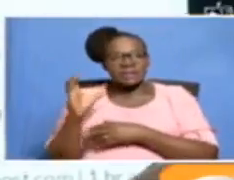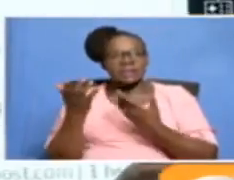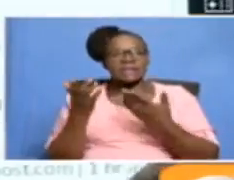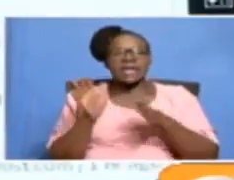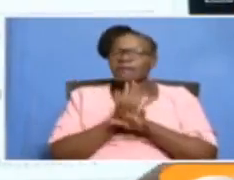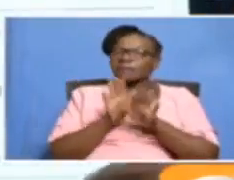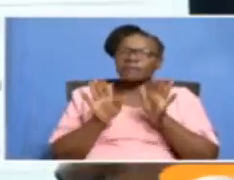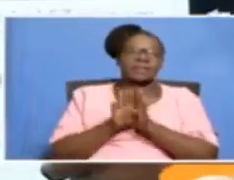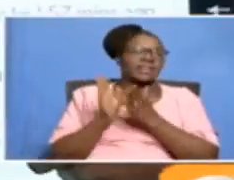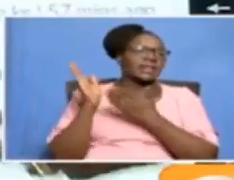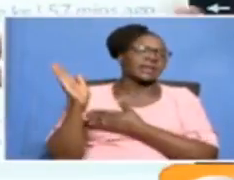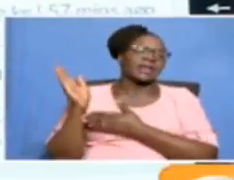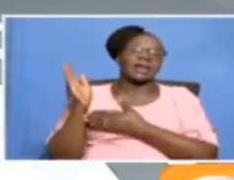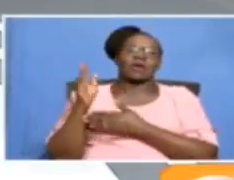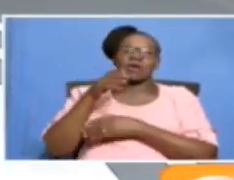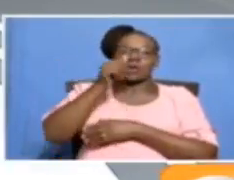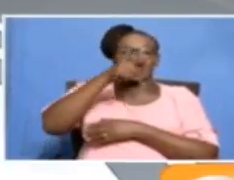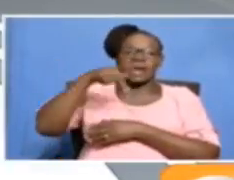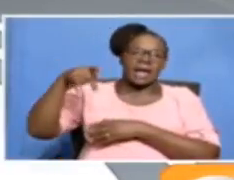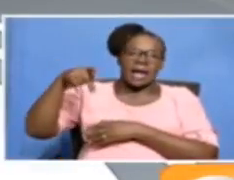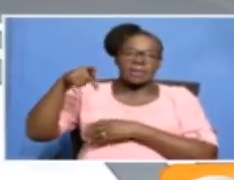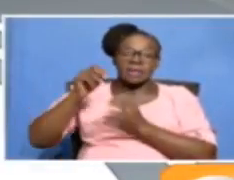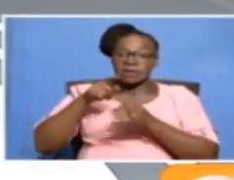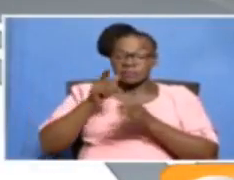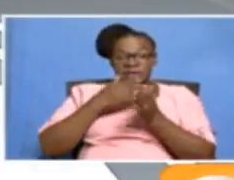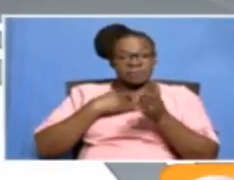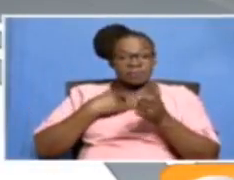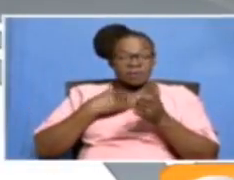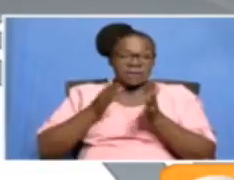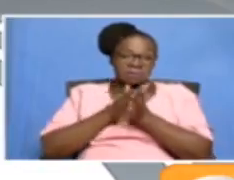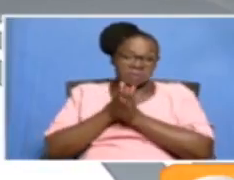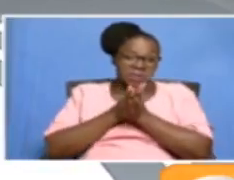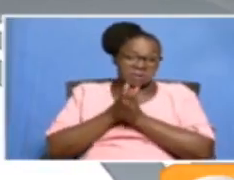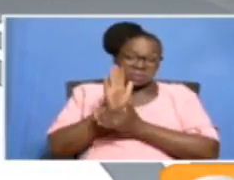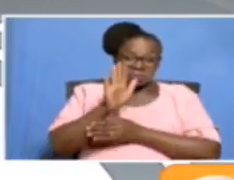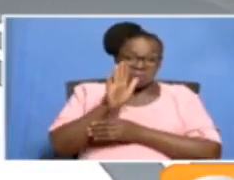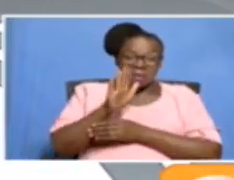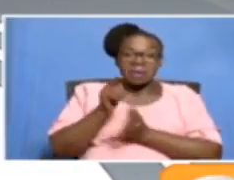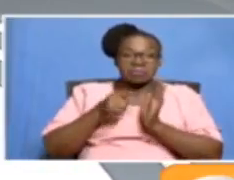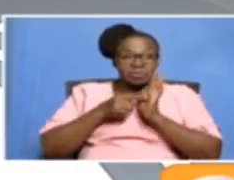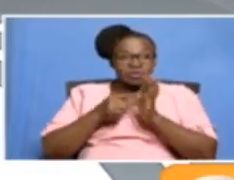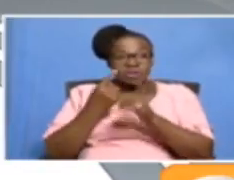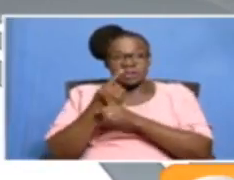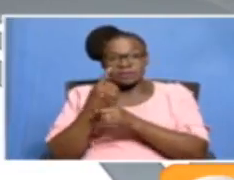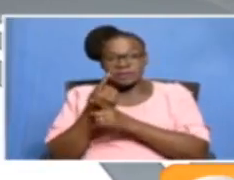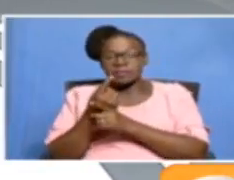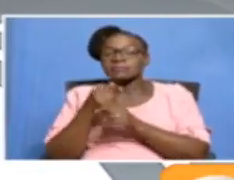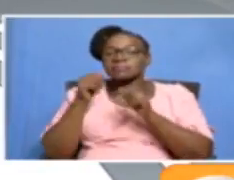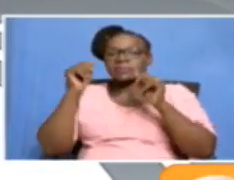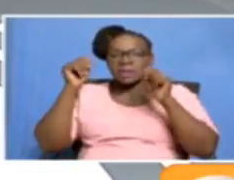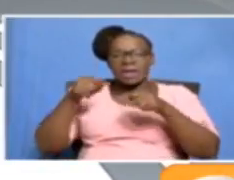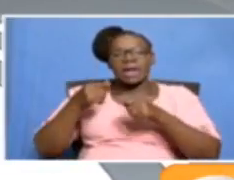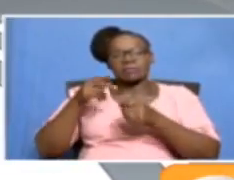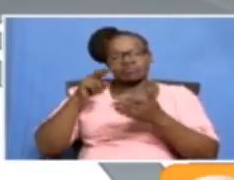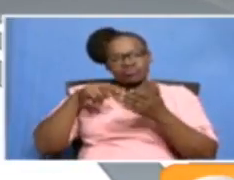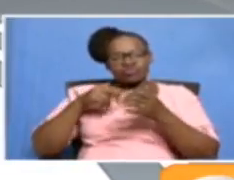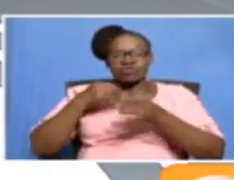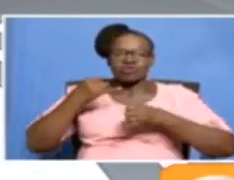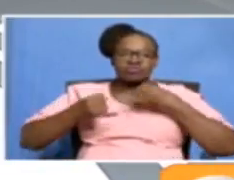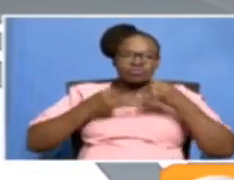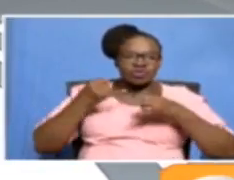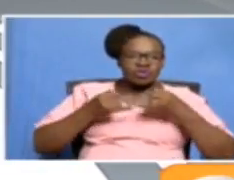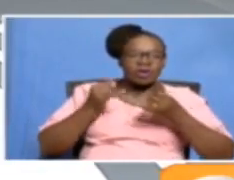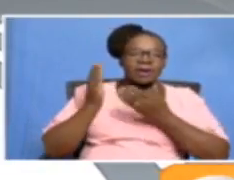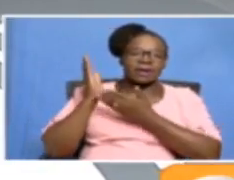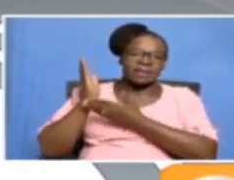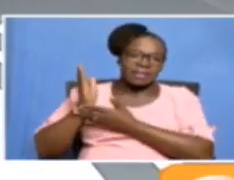is here on your app. If you're interested in shows, well, you can also take a look at some of this stuff for your entertainment.